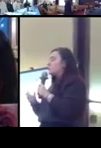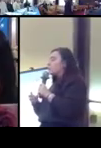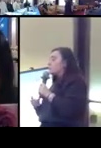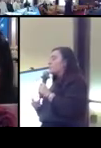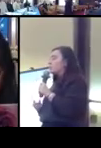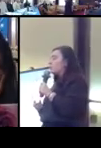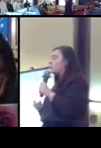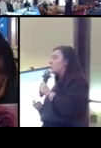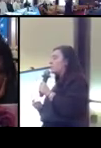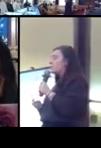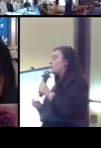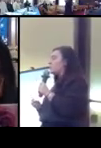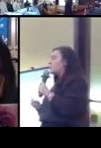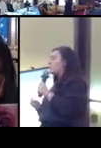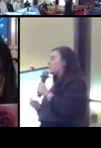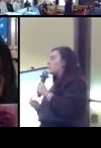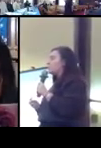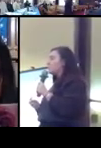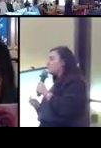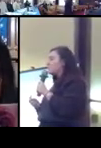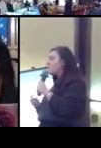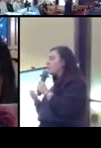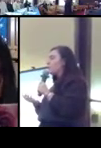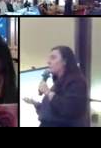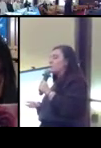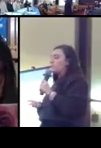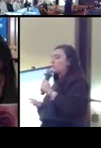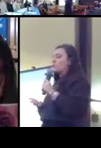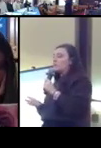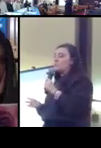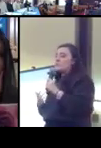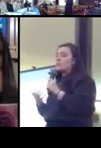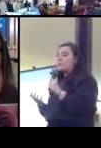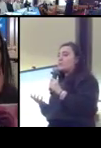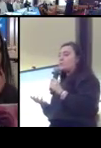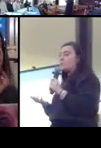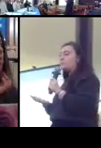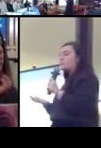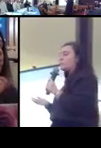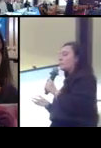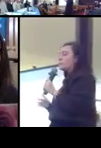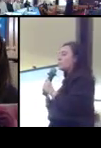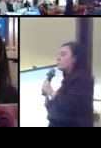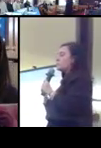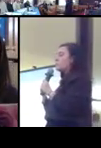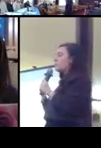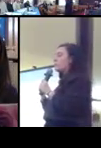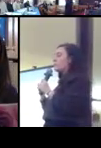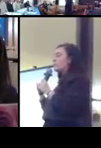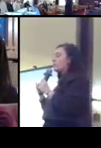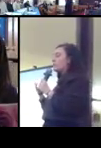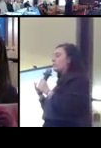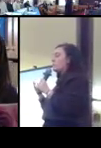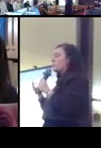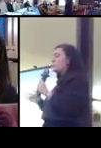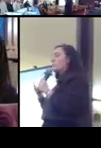is the purpose of this chapter is to help identify future opportunities not only for preservation